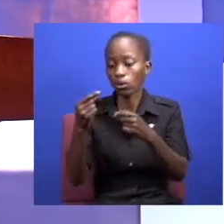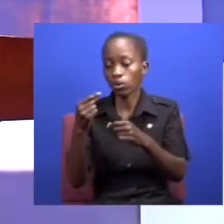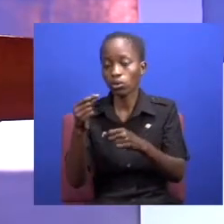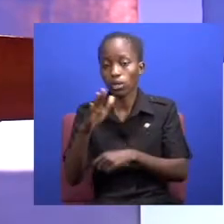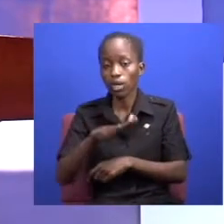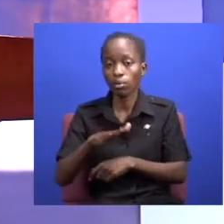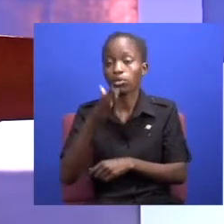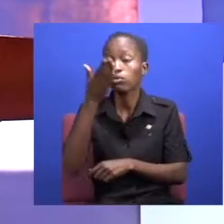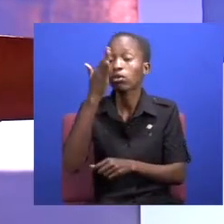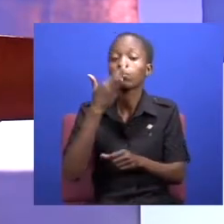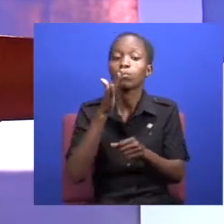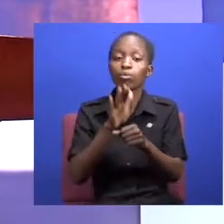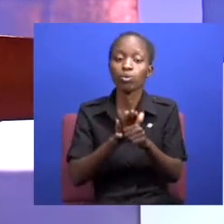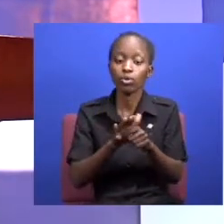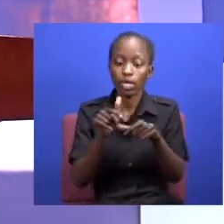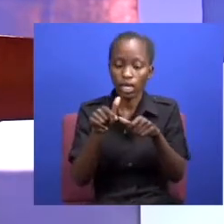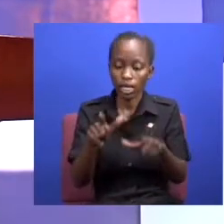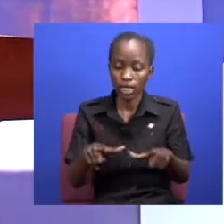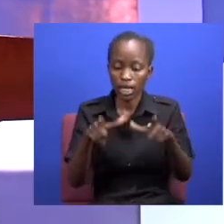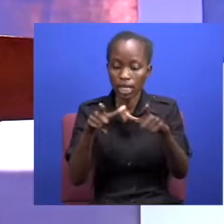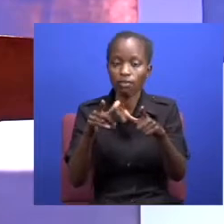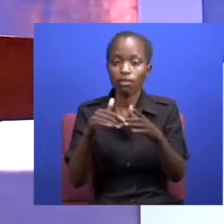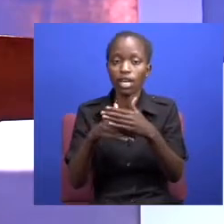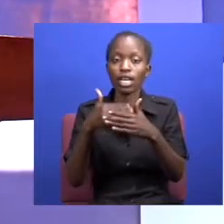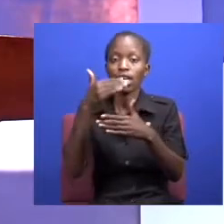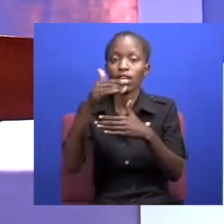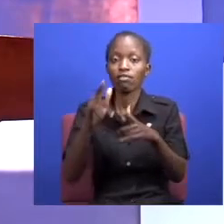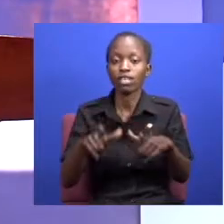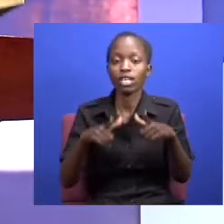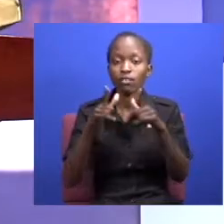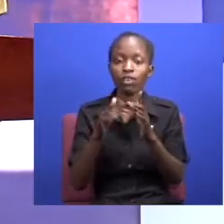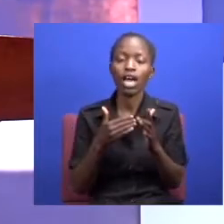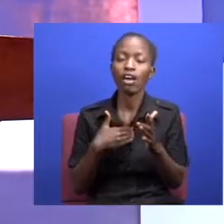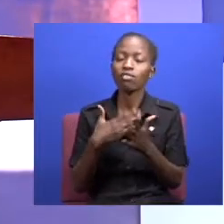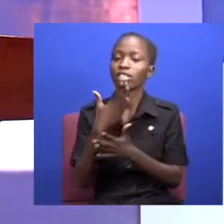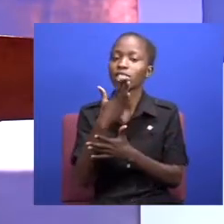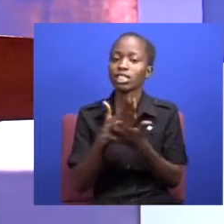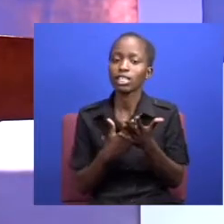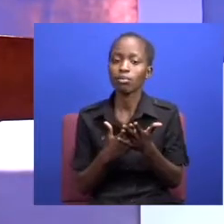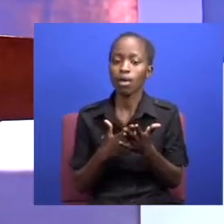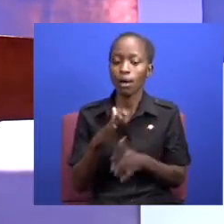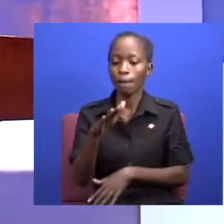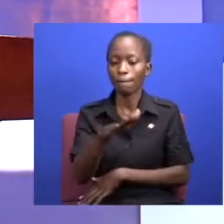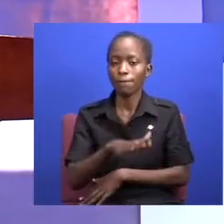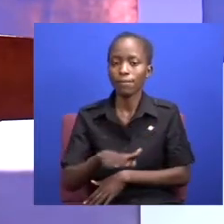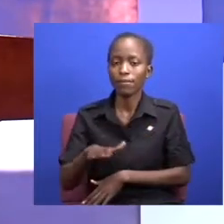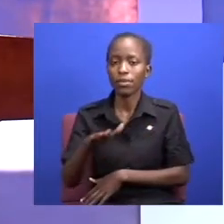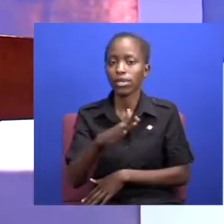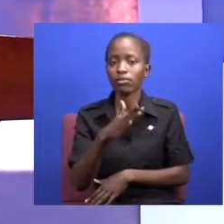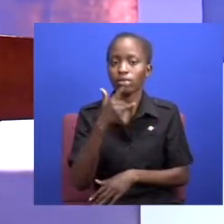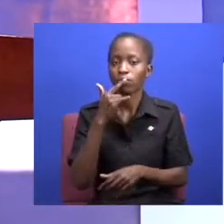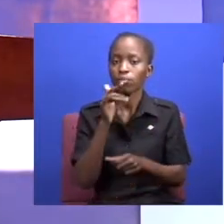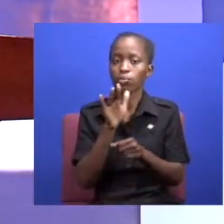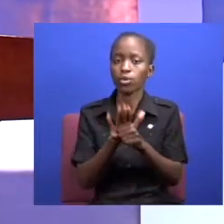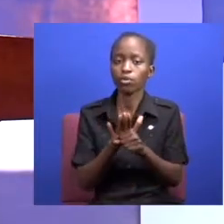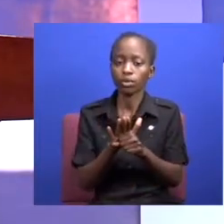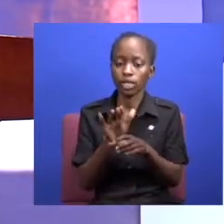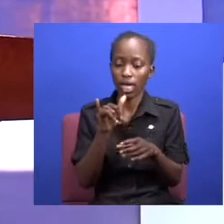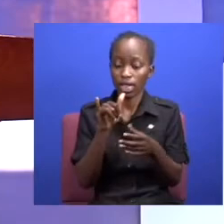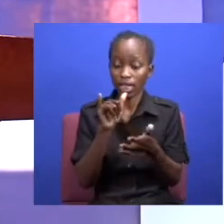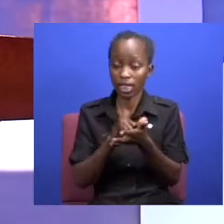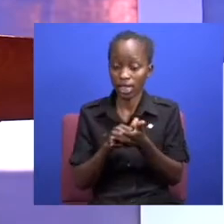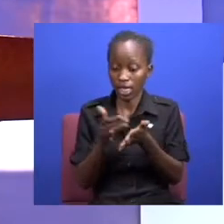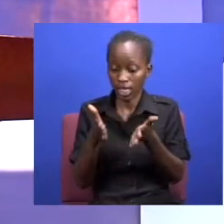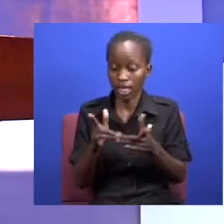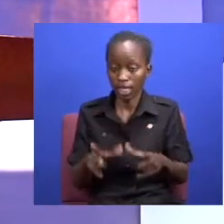promise in this life and in the life to come. And there are several things or places of promise that are in